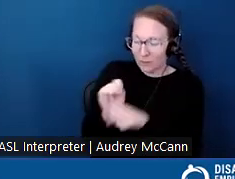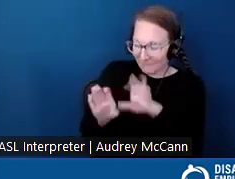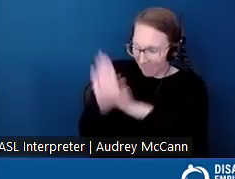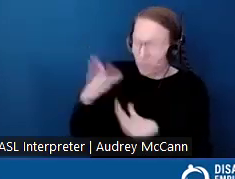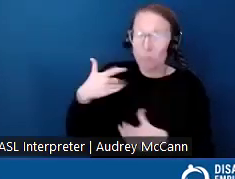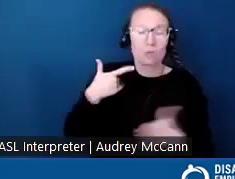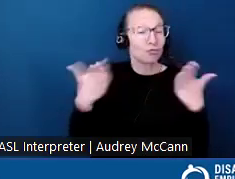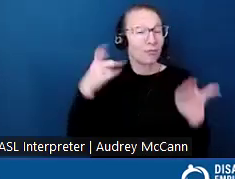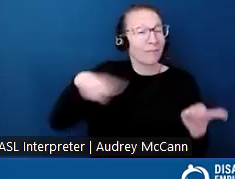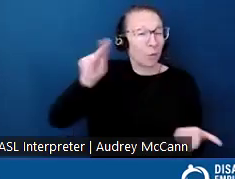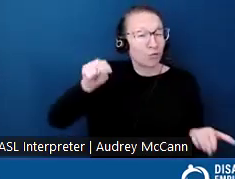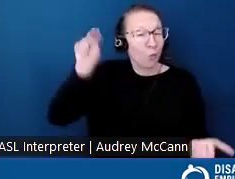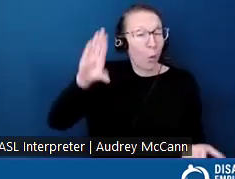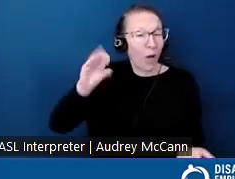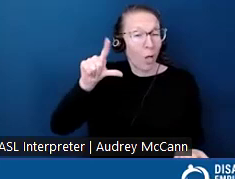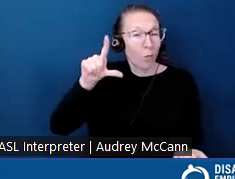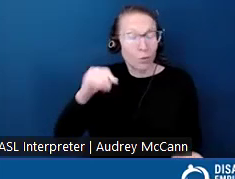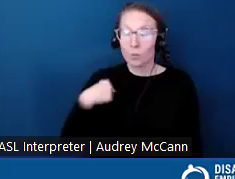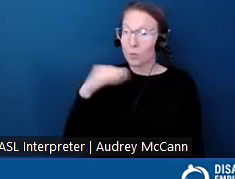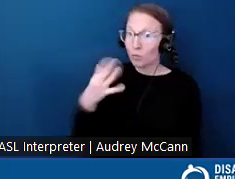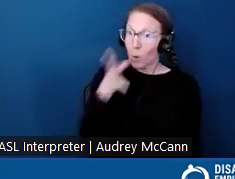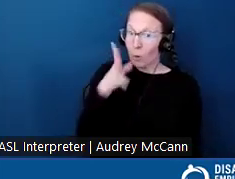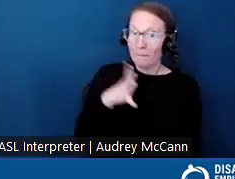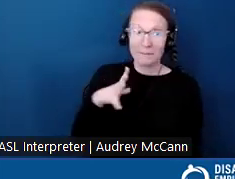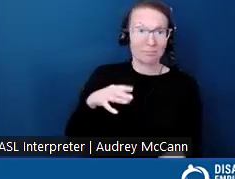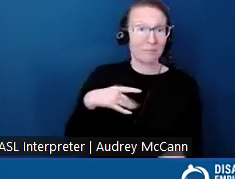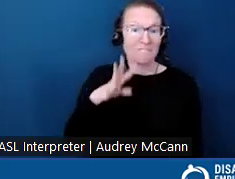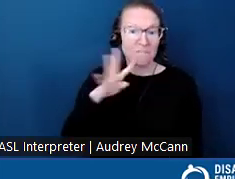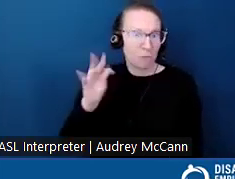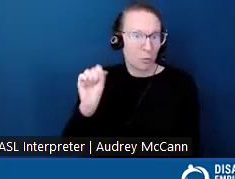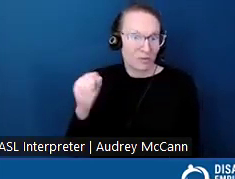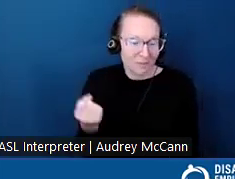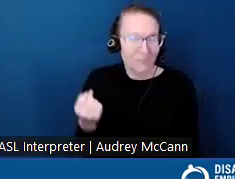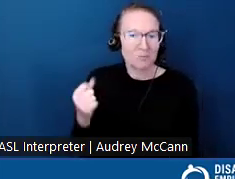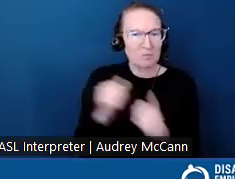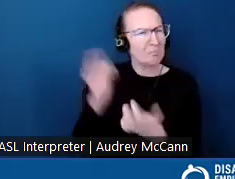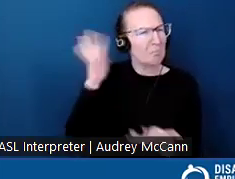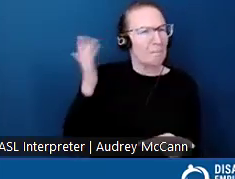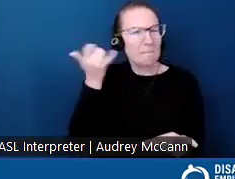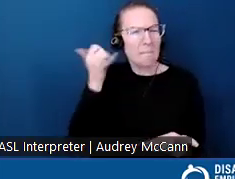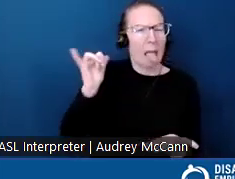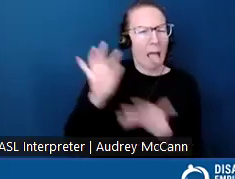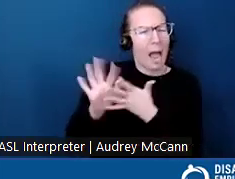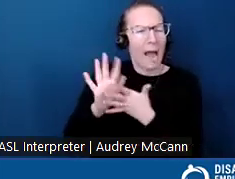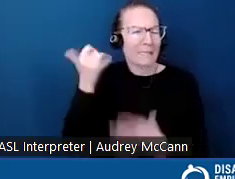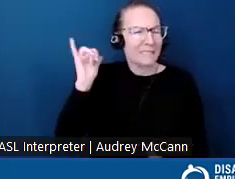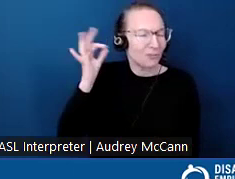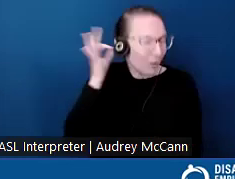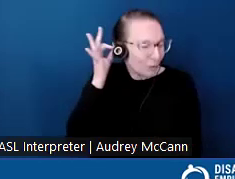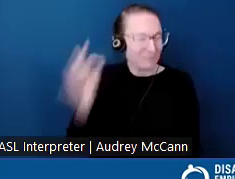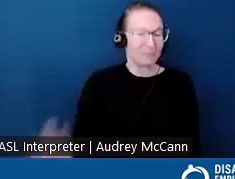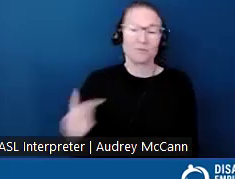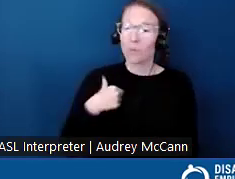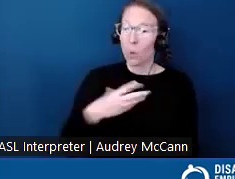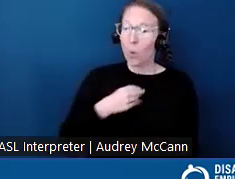Colorado. I'm a white woman in my 40s with blondish hair. I have a white